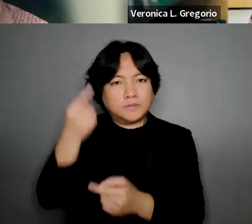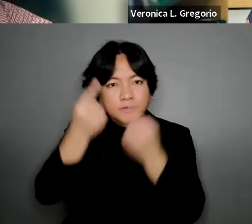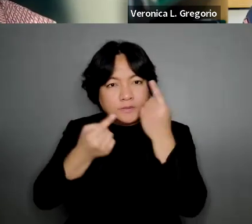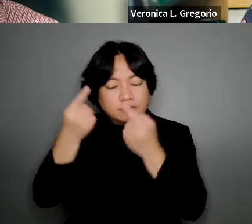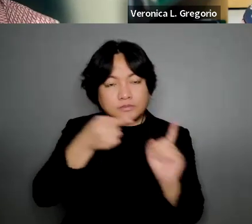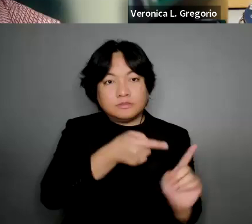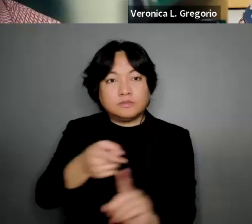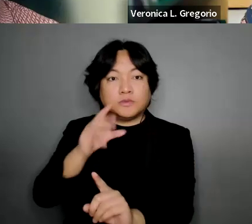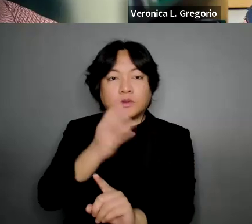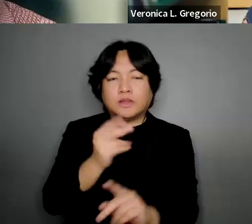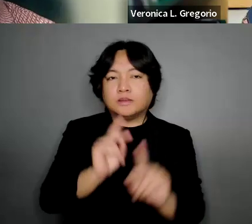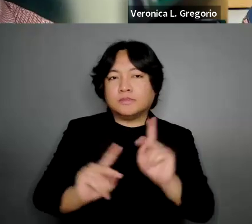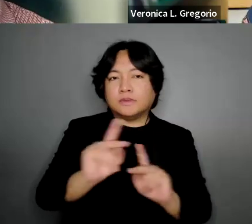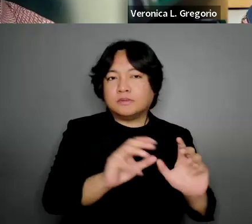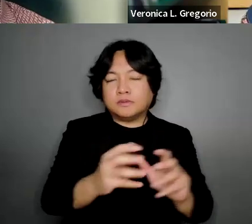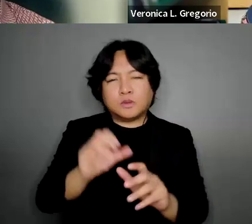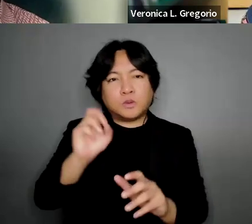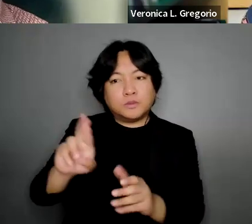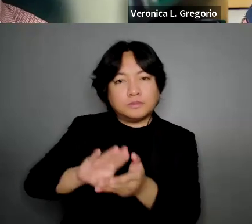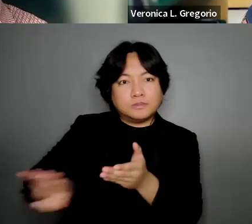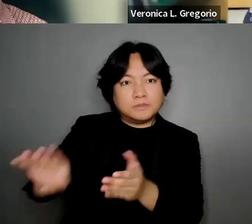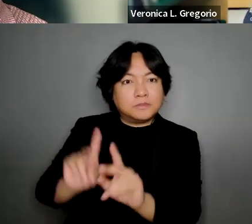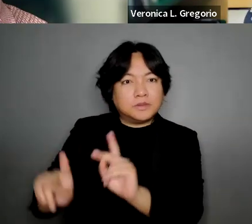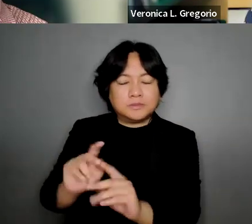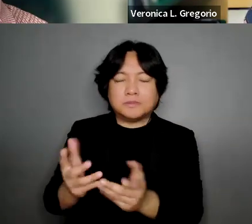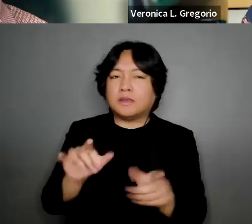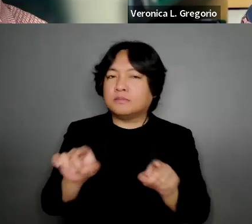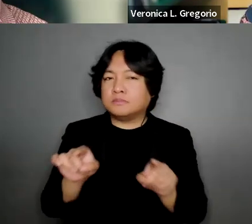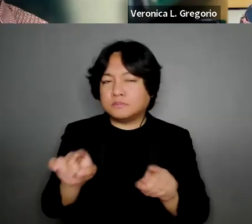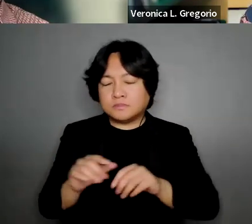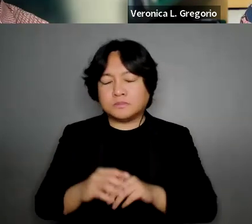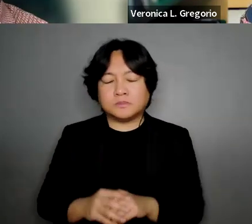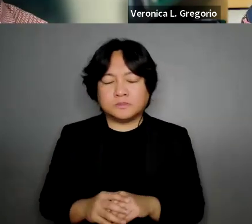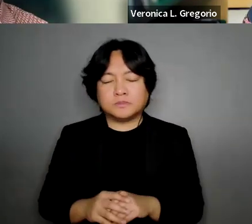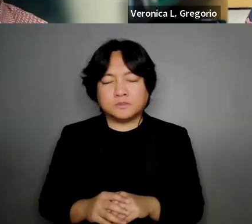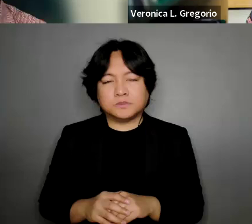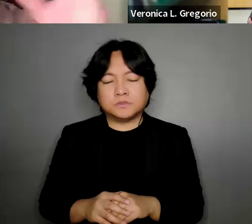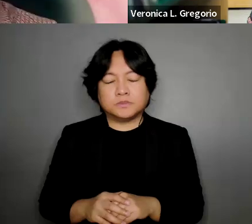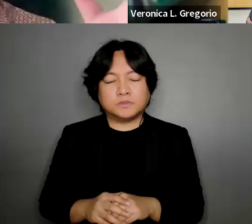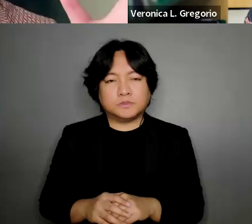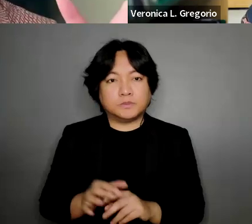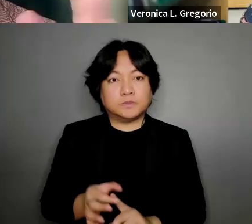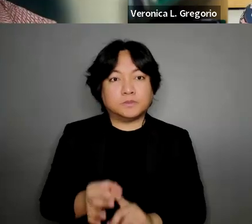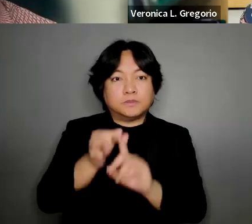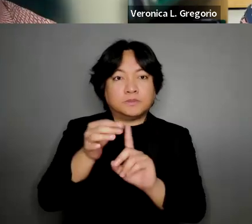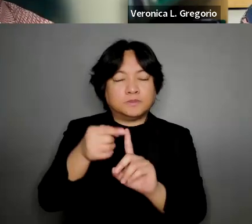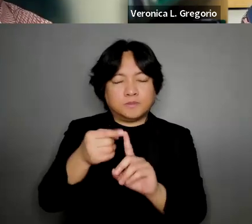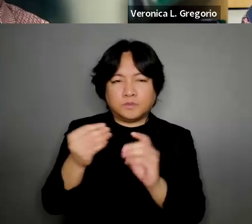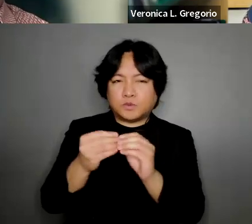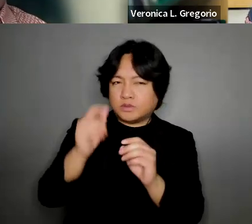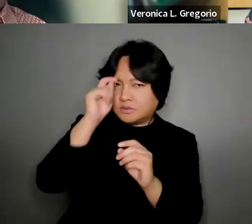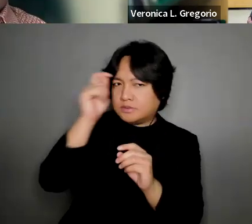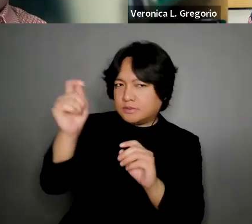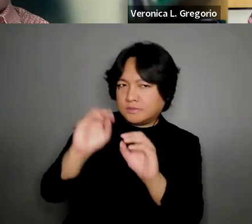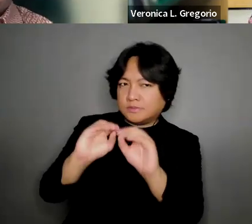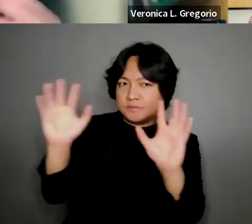and excluding groups of people, for the most part, it's framed from a theoretical,